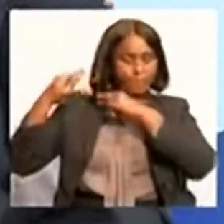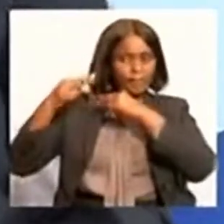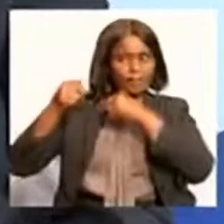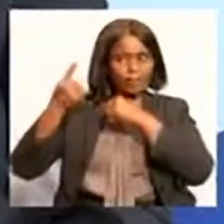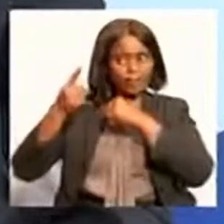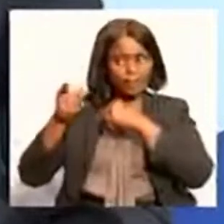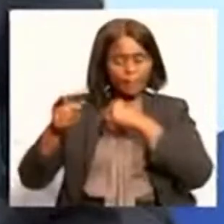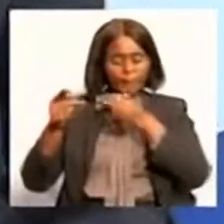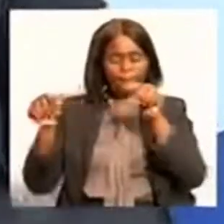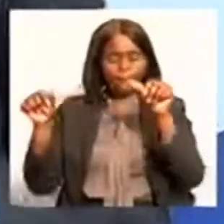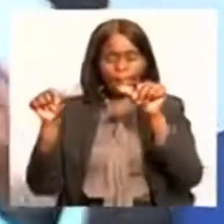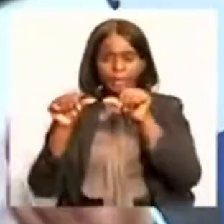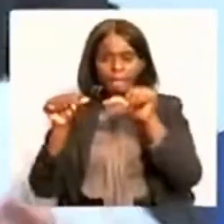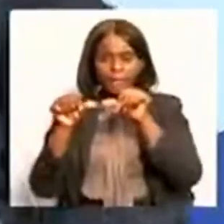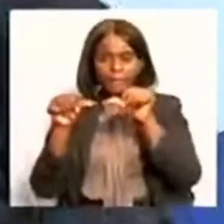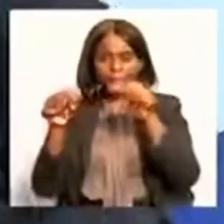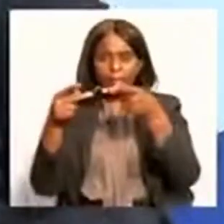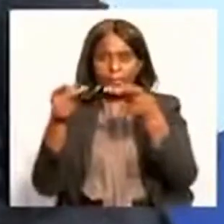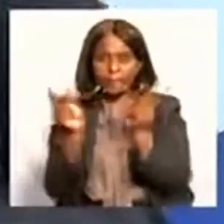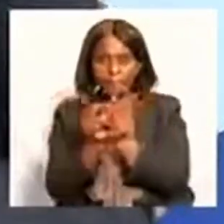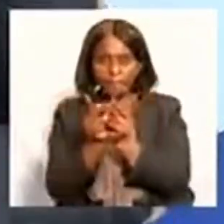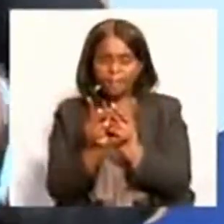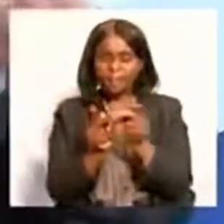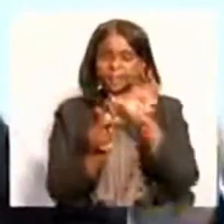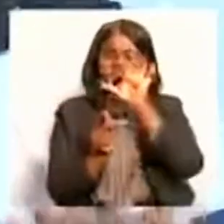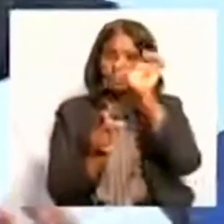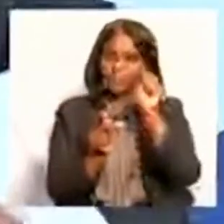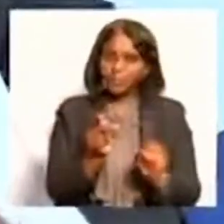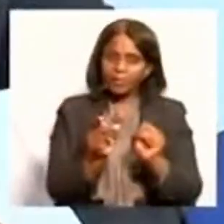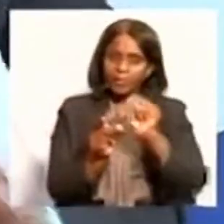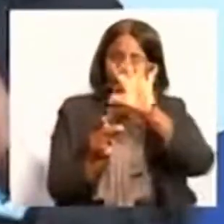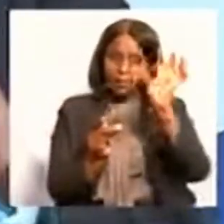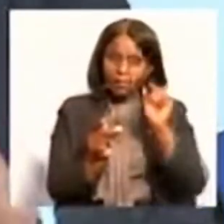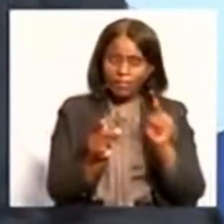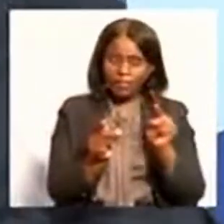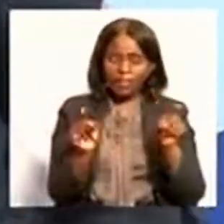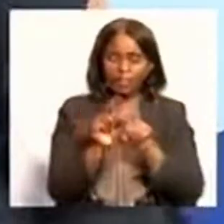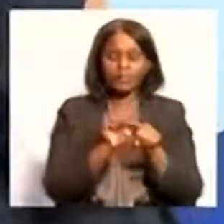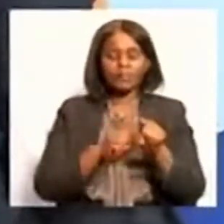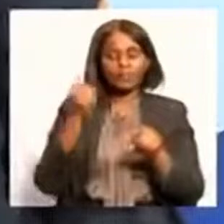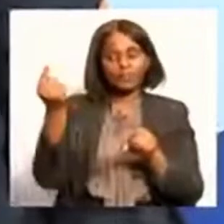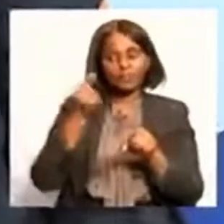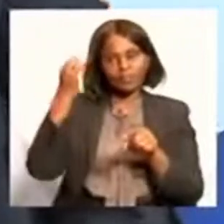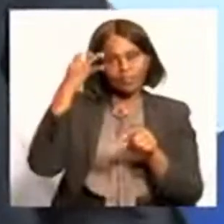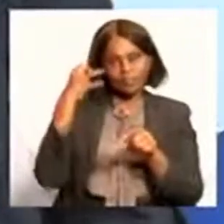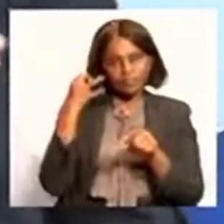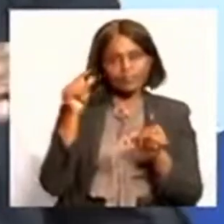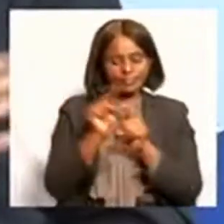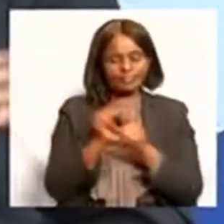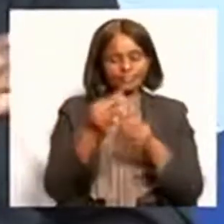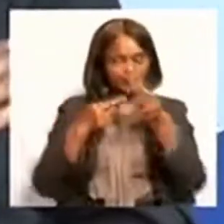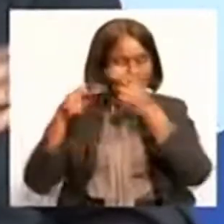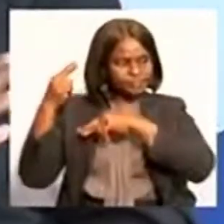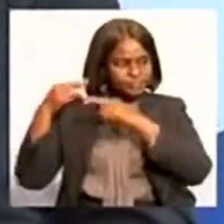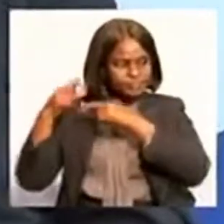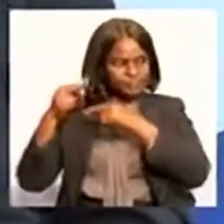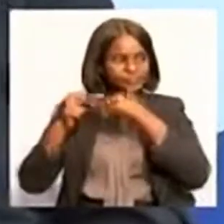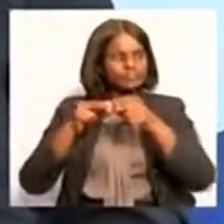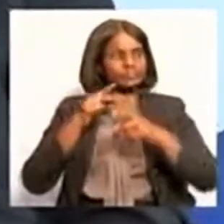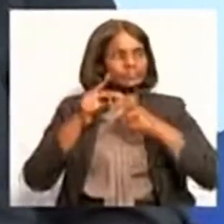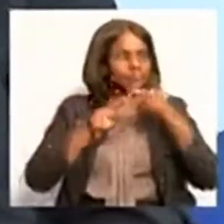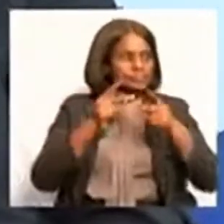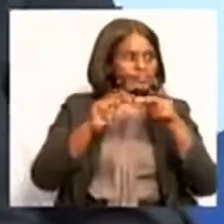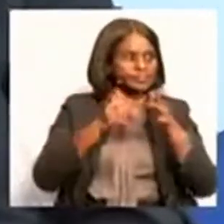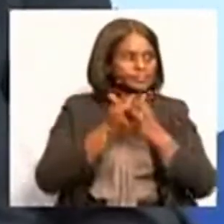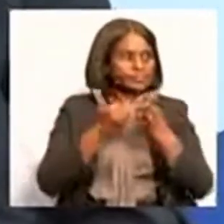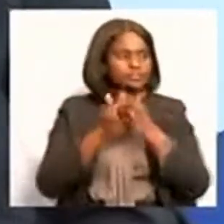of the size or Auditor Generals in the region or number of Auditor Generals will come to our office and review our